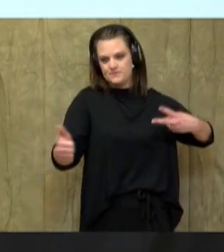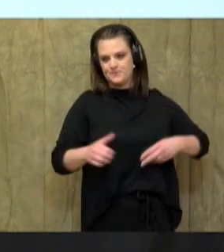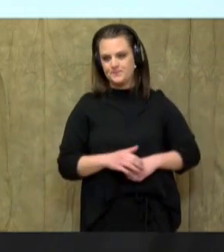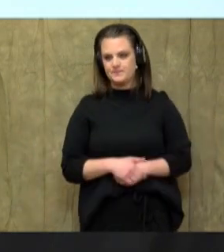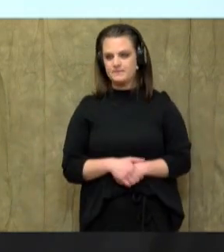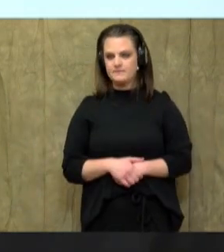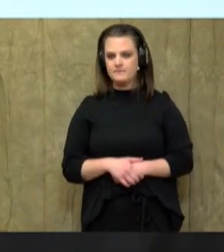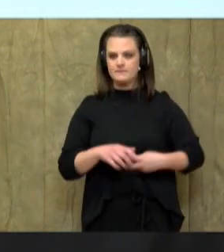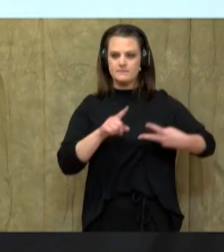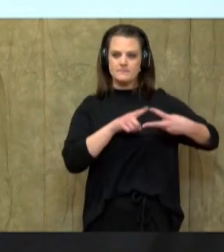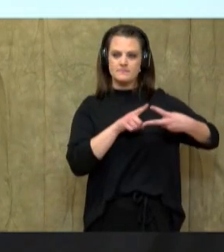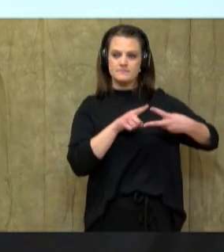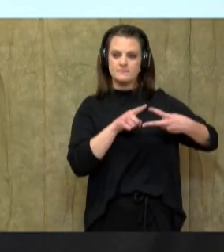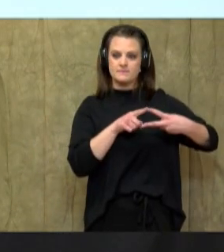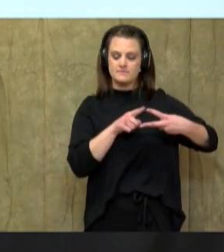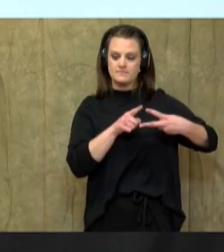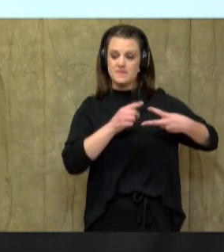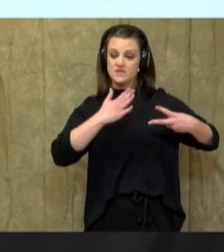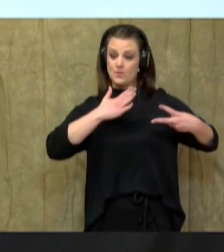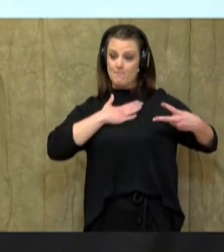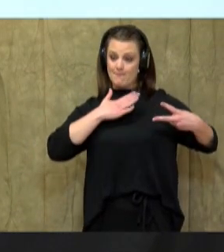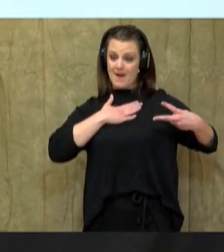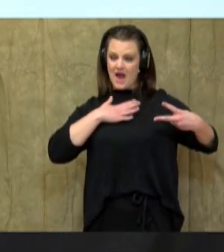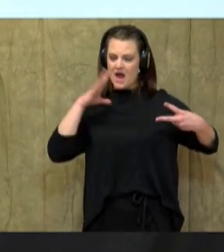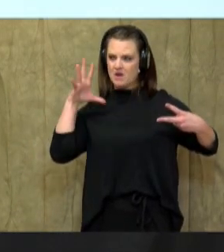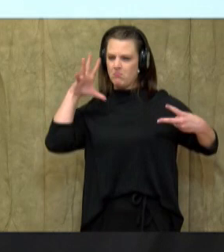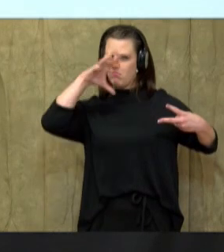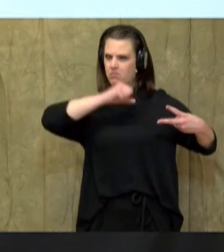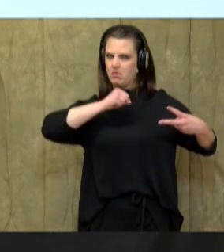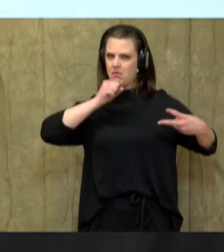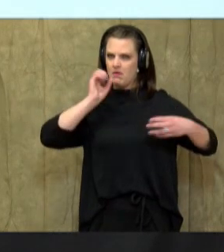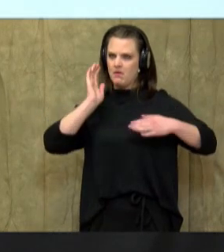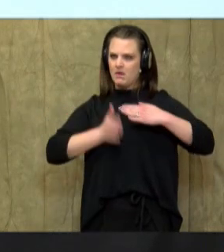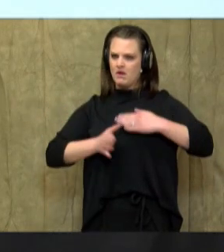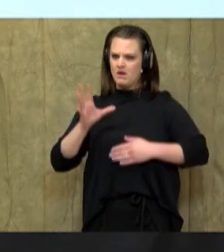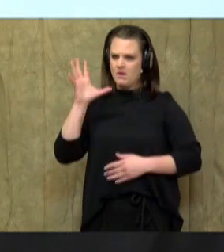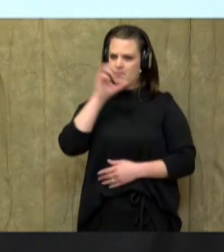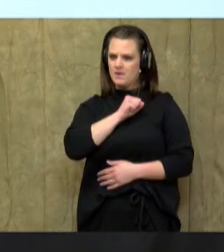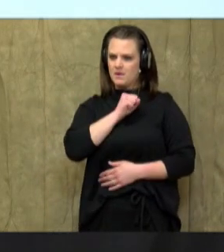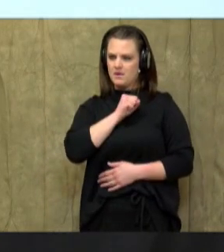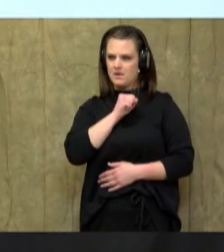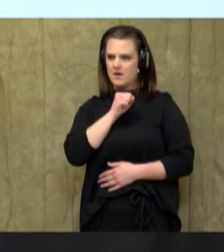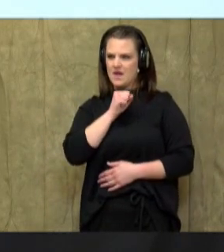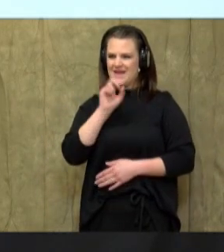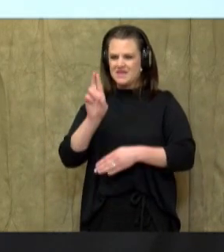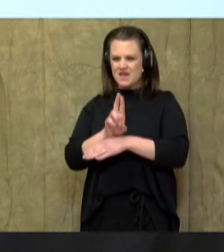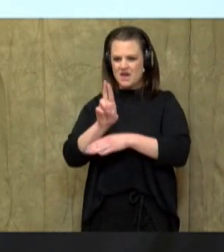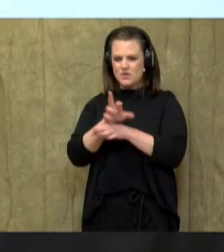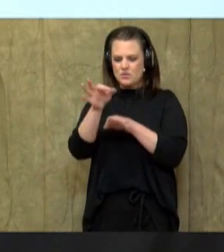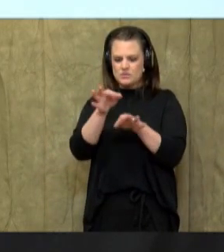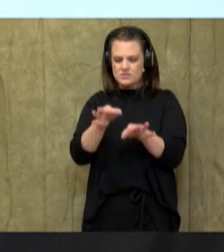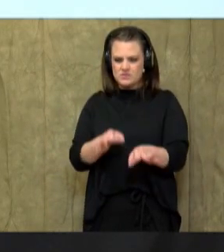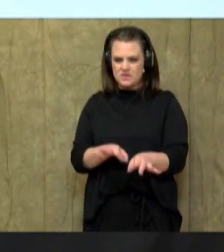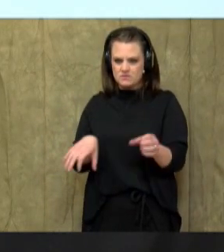asking, is my inference or conclusion based on details in the text?